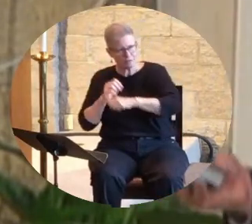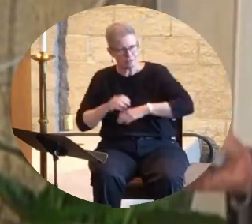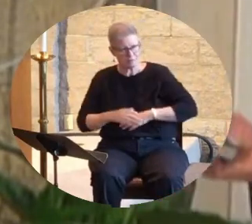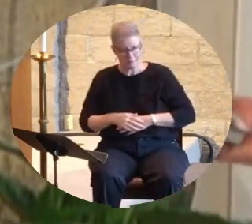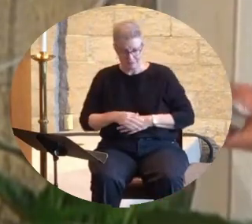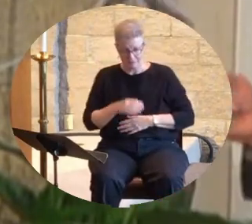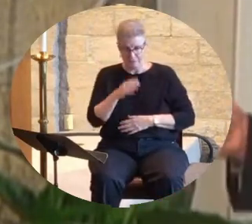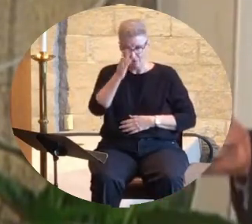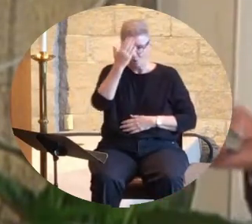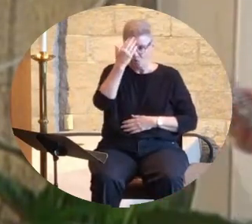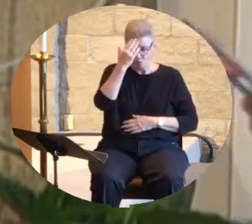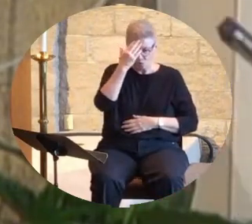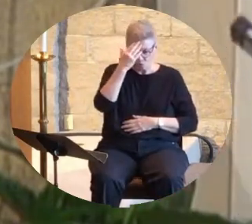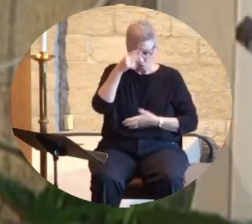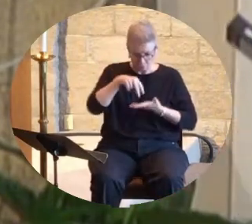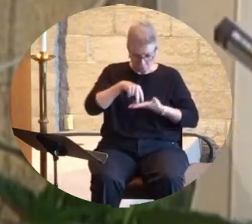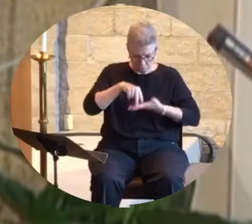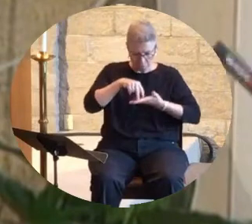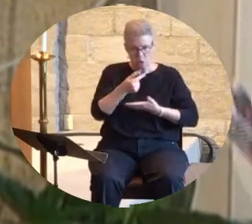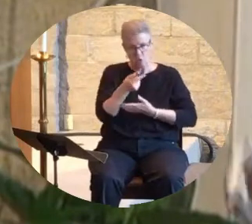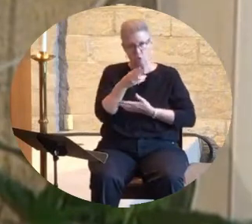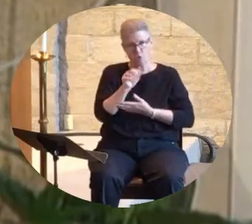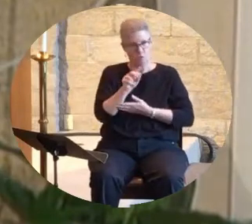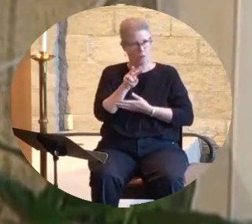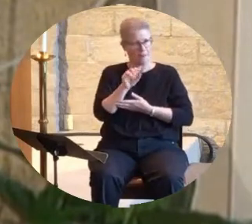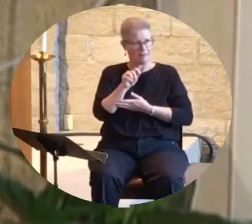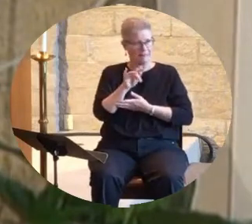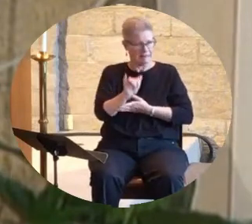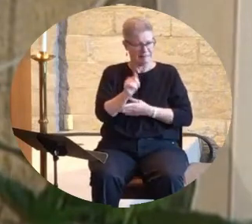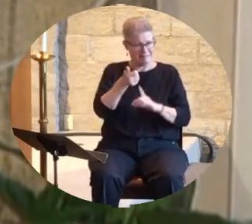is part of love. Love is also